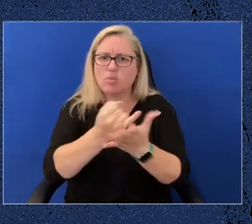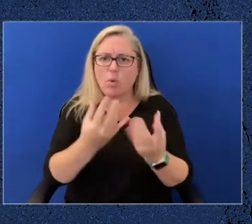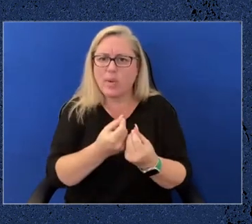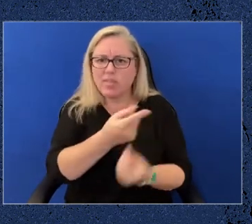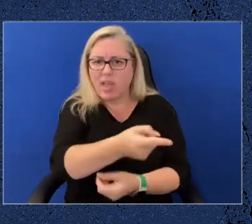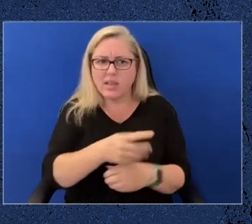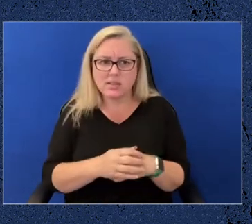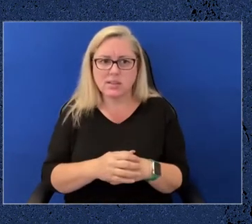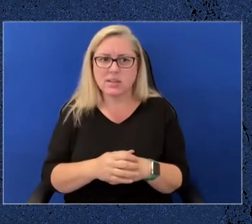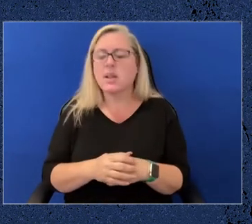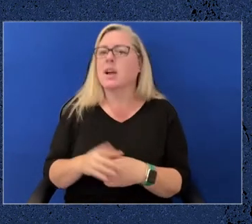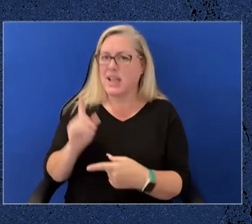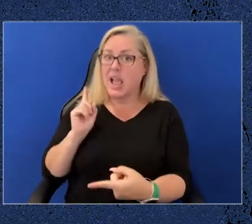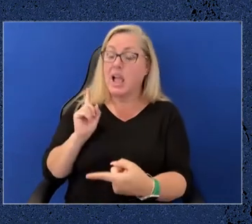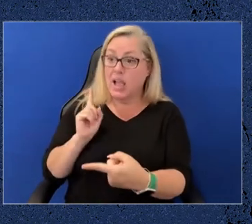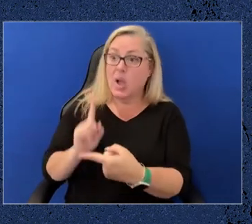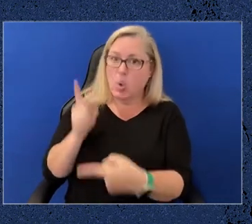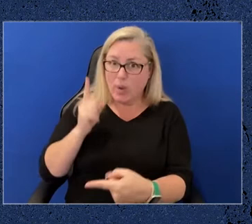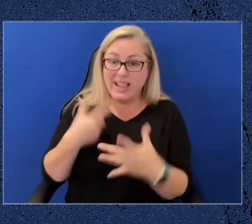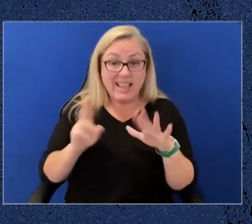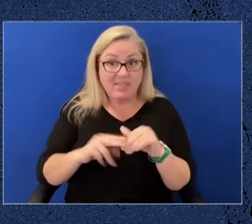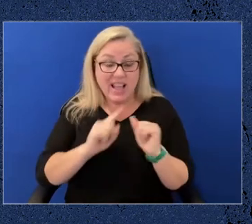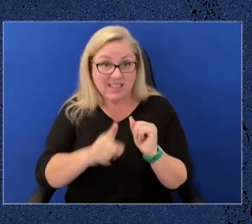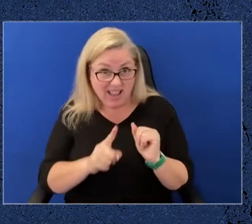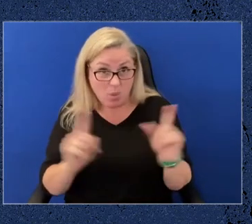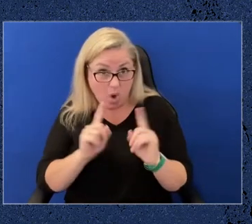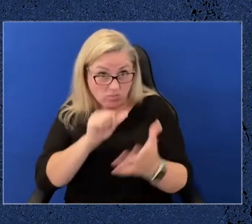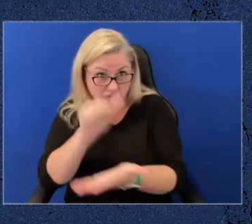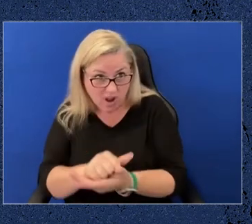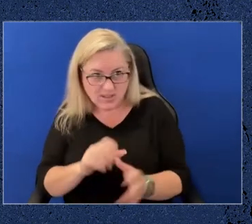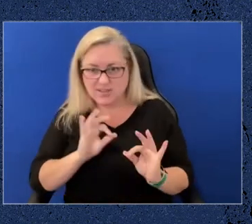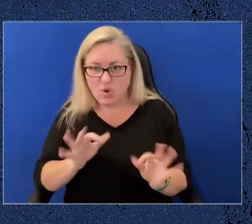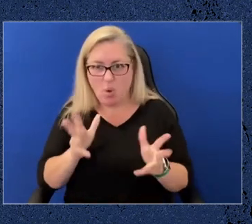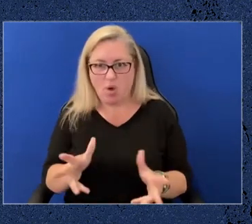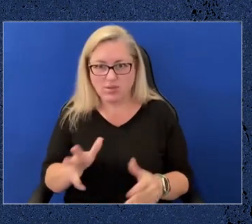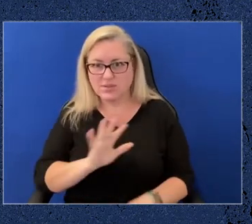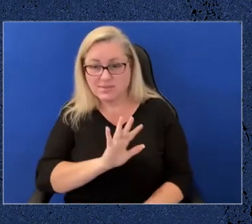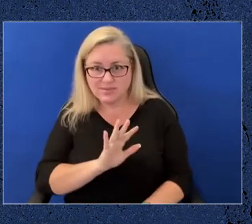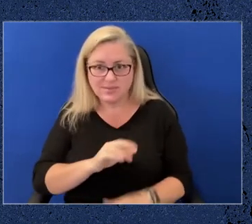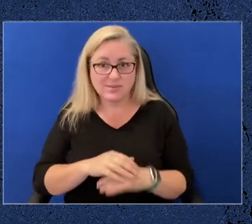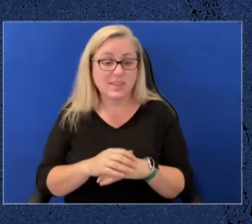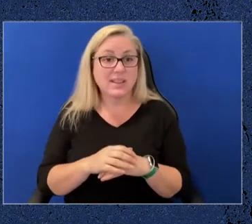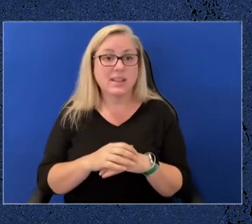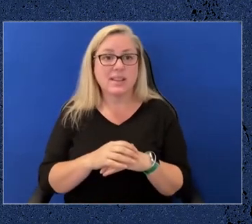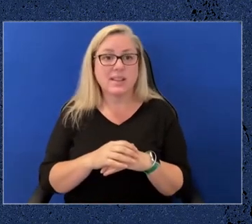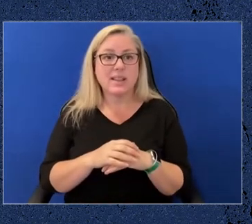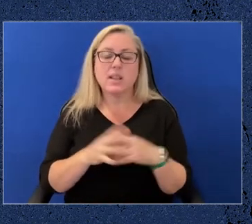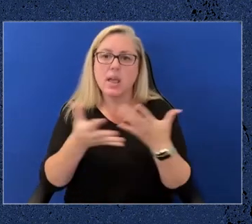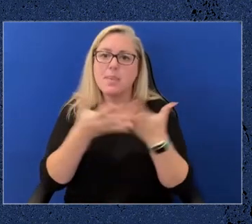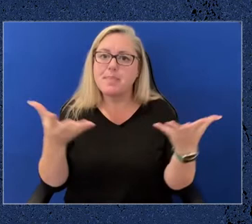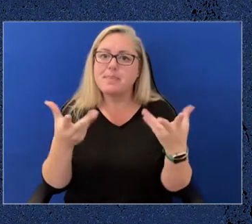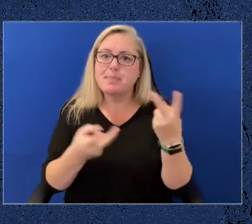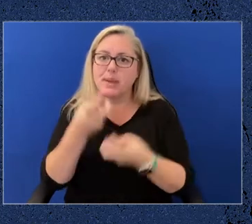Probably quicker if I answer that question to say what is right about what we do with urban water. Not a lot. Right. Look, the big problem with urban